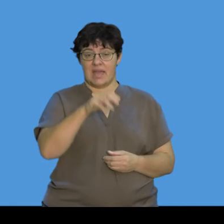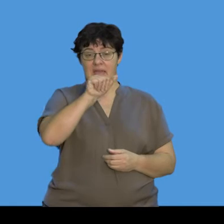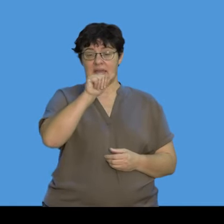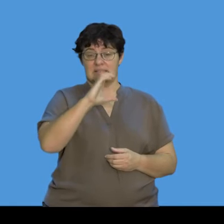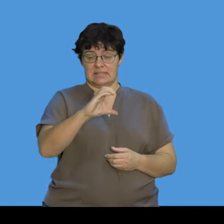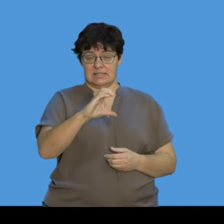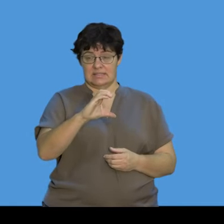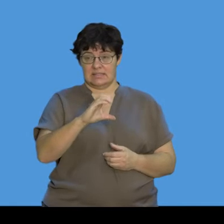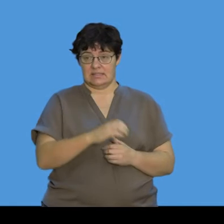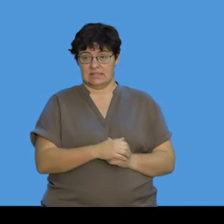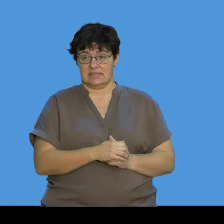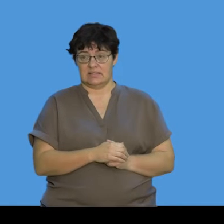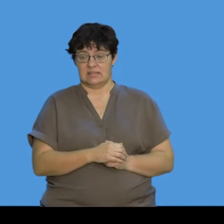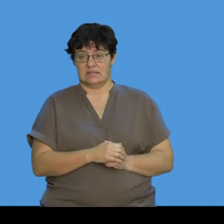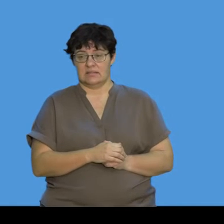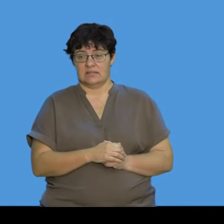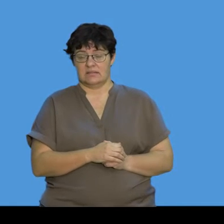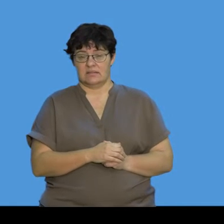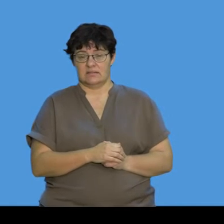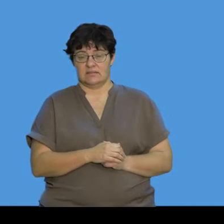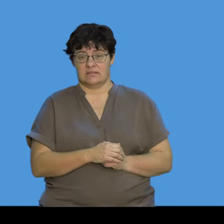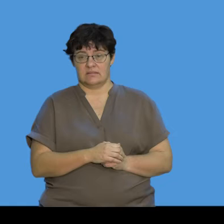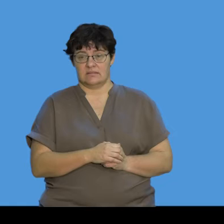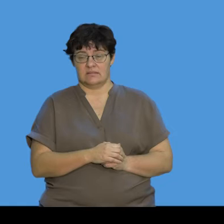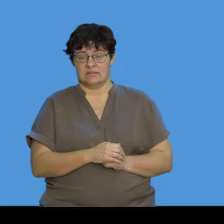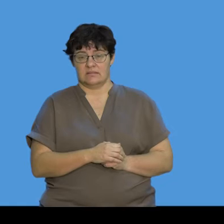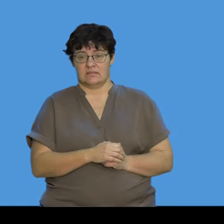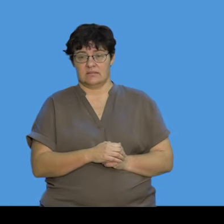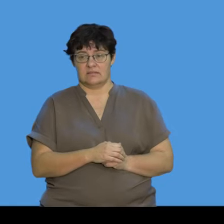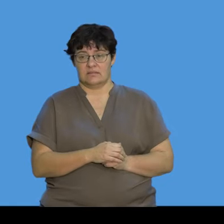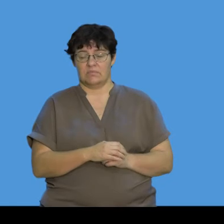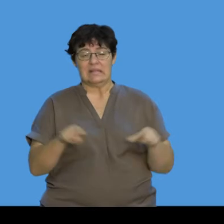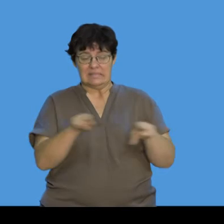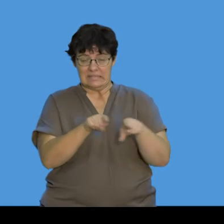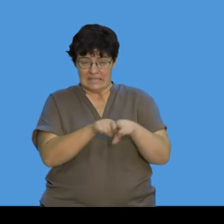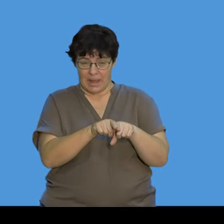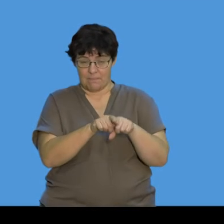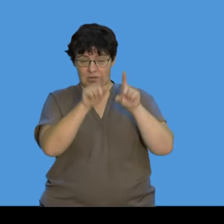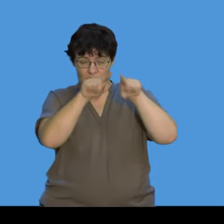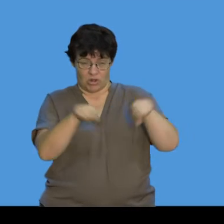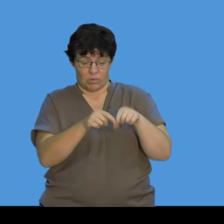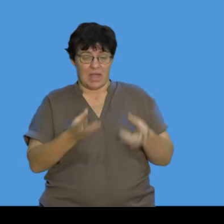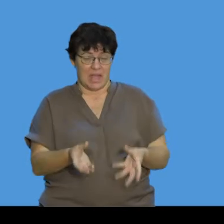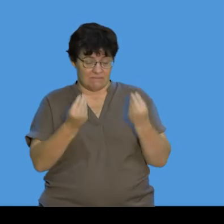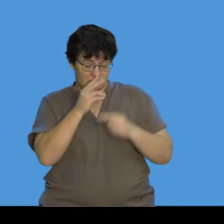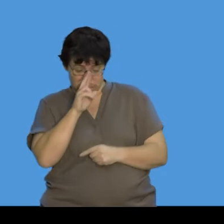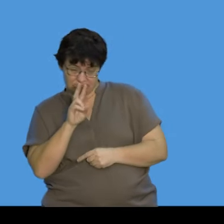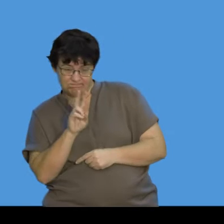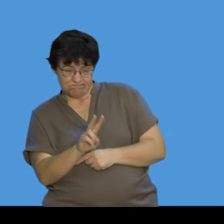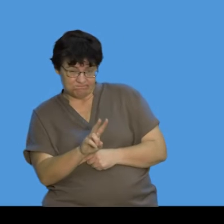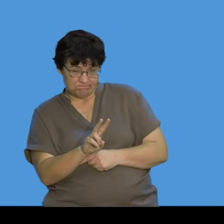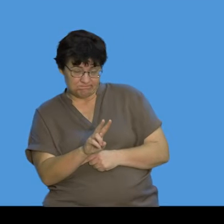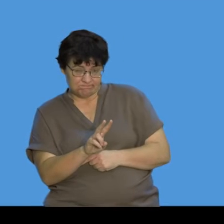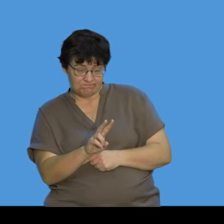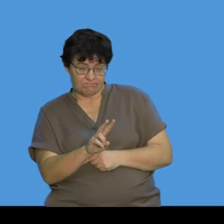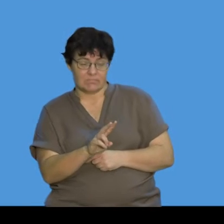AC over, so AC, it must go with, in the very same triangle that I have, because I'm trying to look